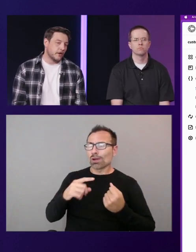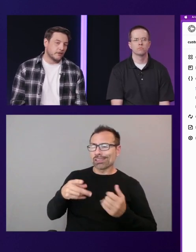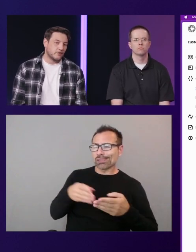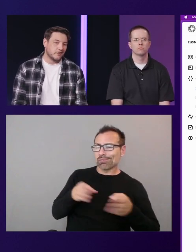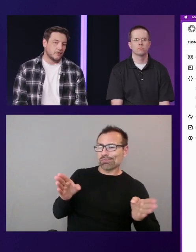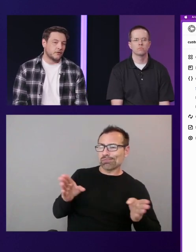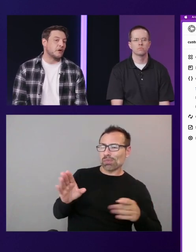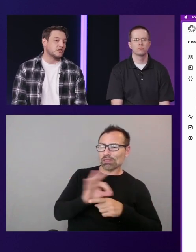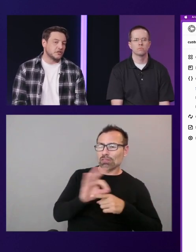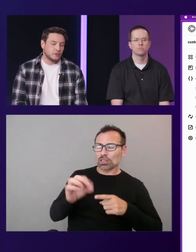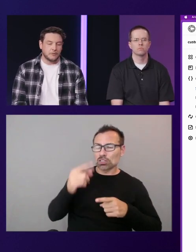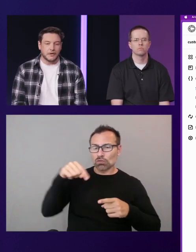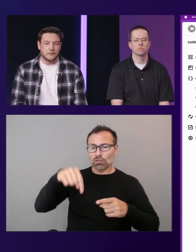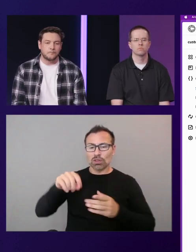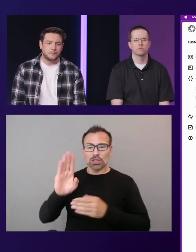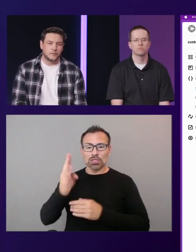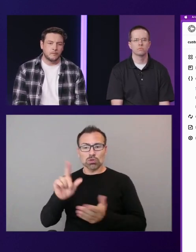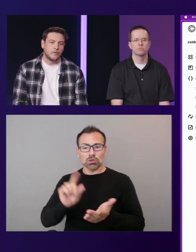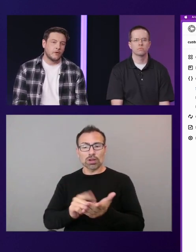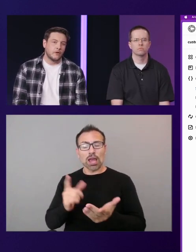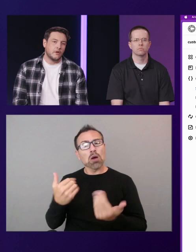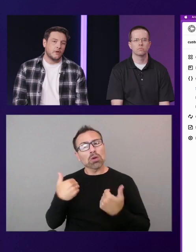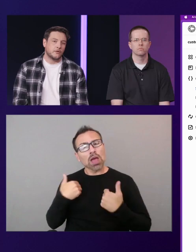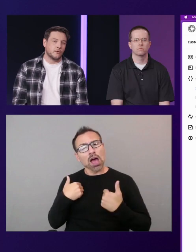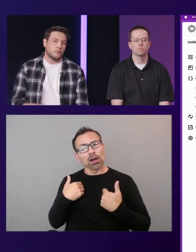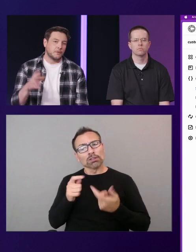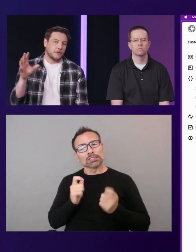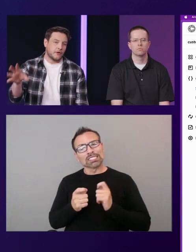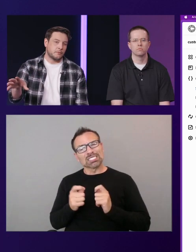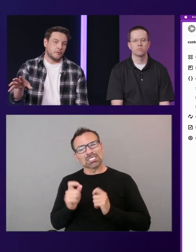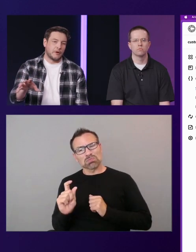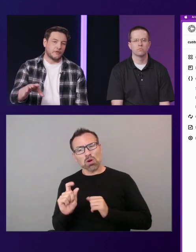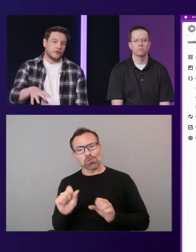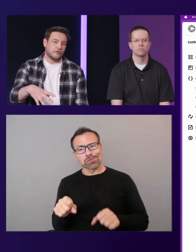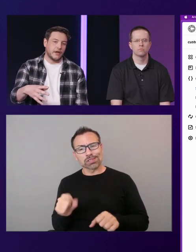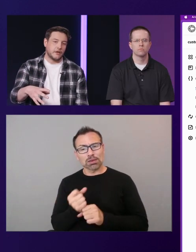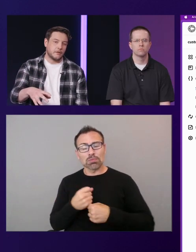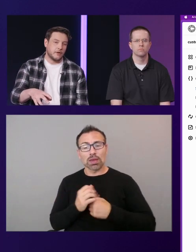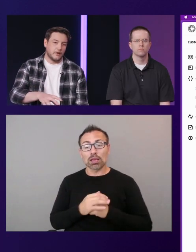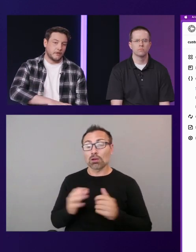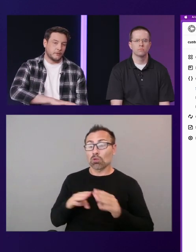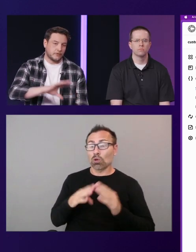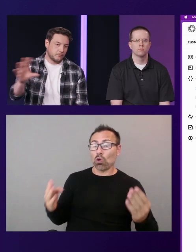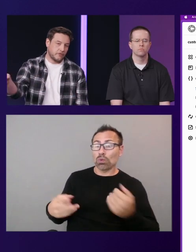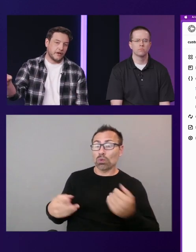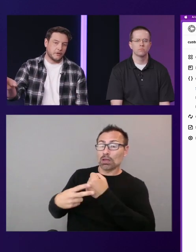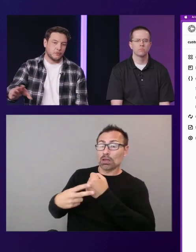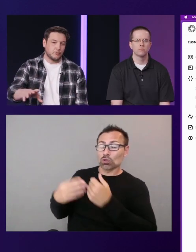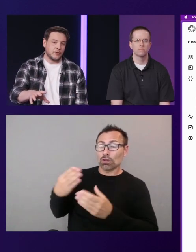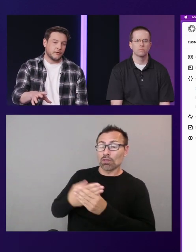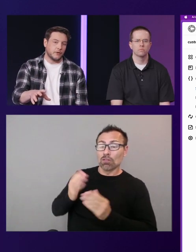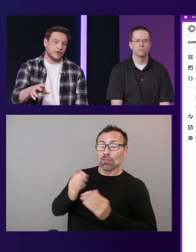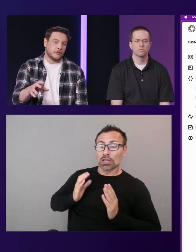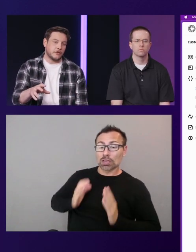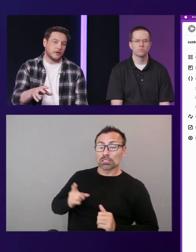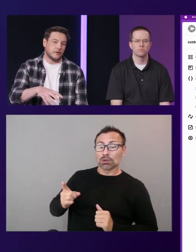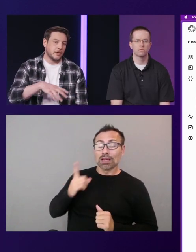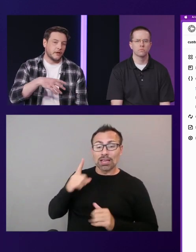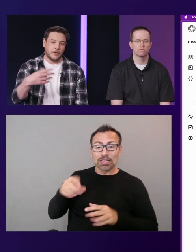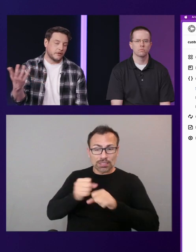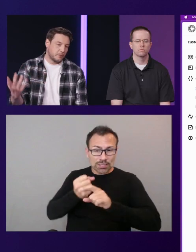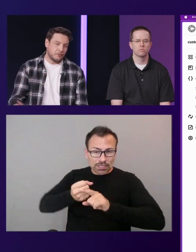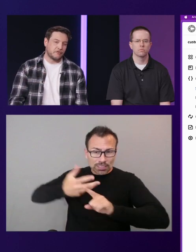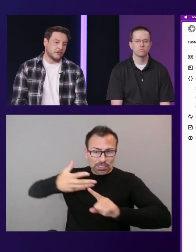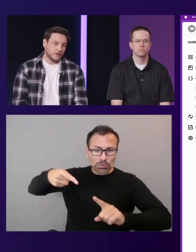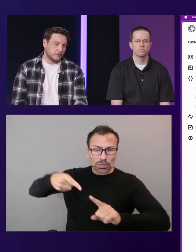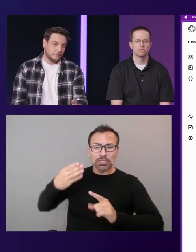And we'll look at a small change we could make. So we'll open up the customer repository file. This is defined in the blueprint, and we can see it's